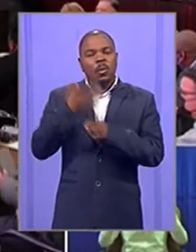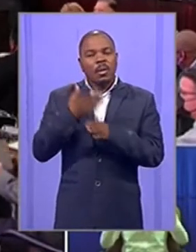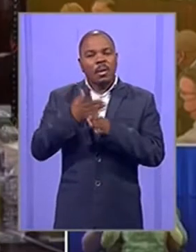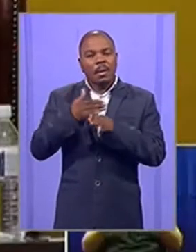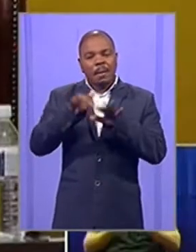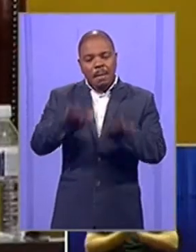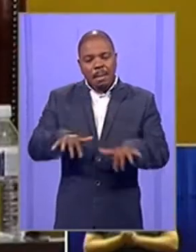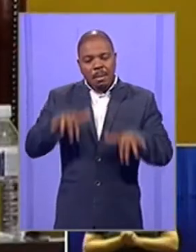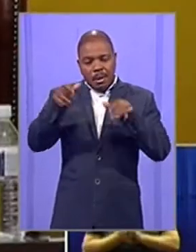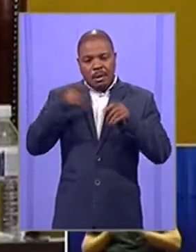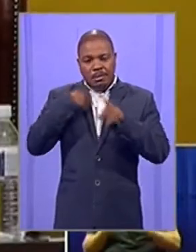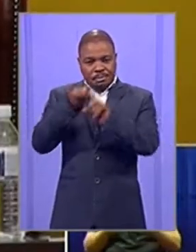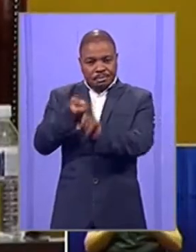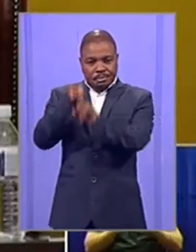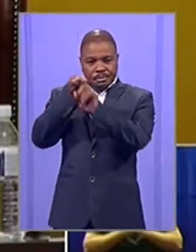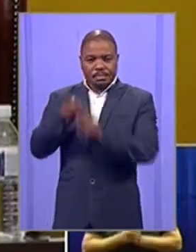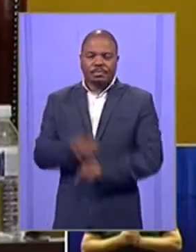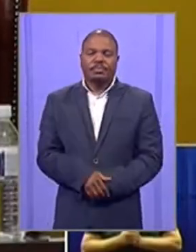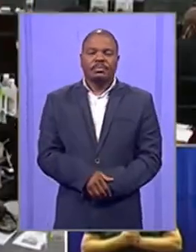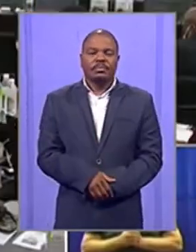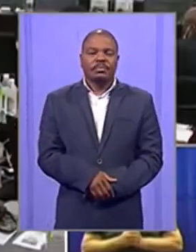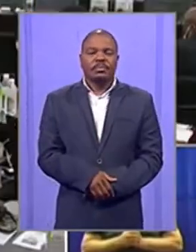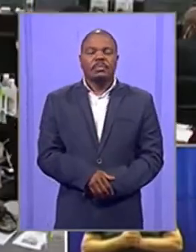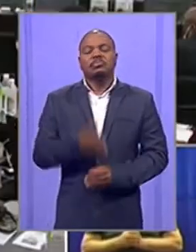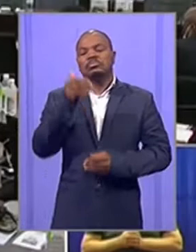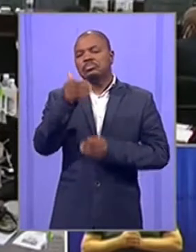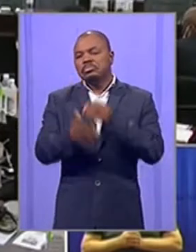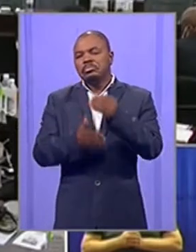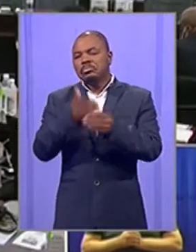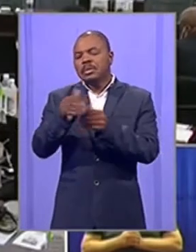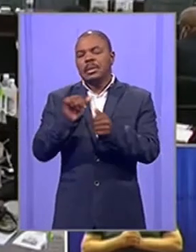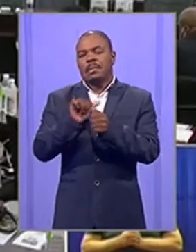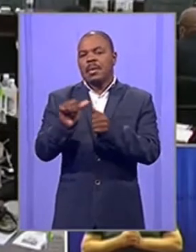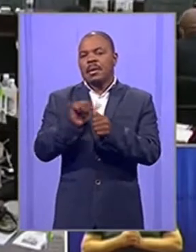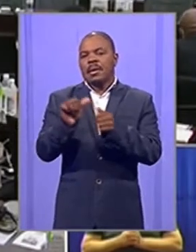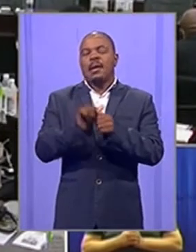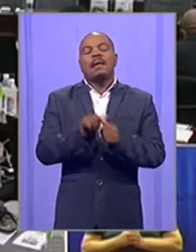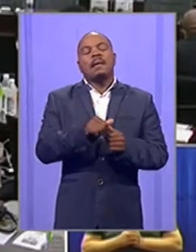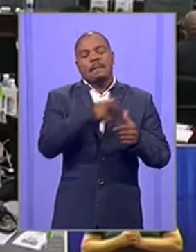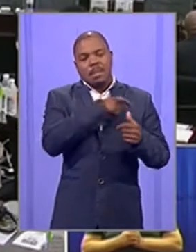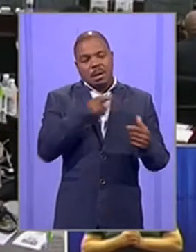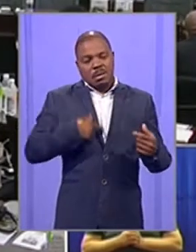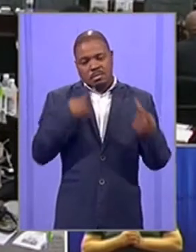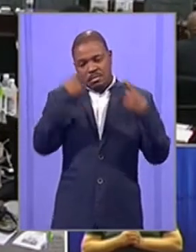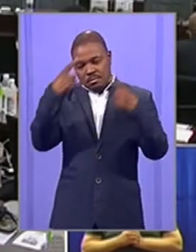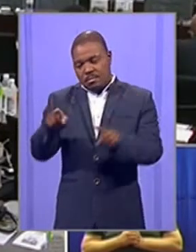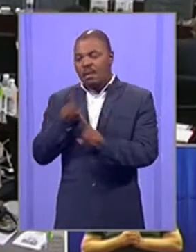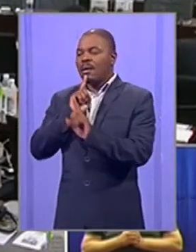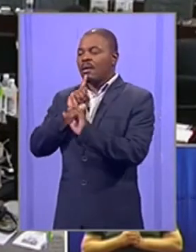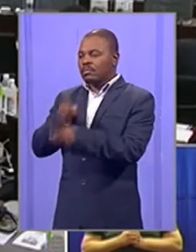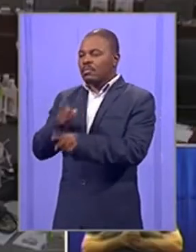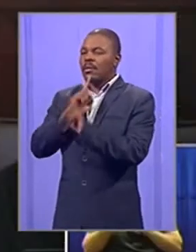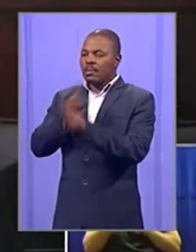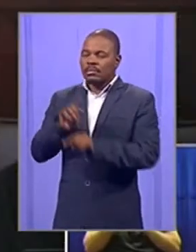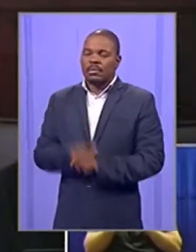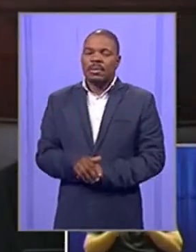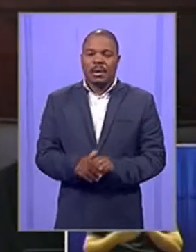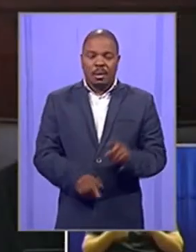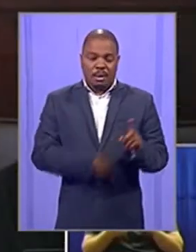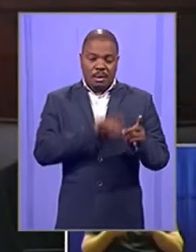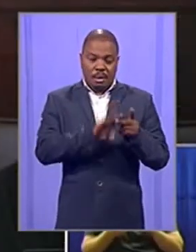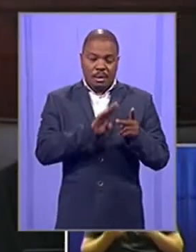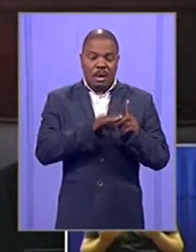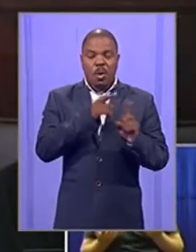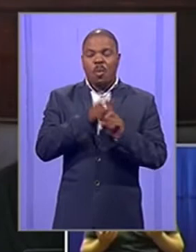the House. Moraga gore maemo a ritibale Mopresidente o ne a kgona go araba dipotso o tsibogetse morero o